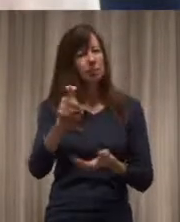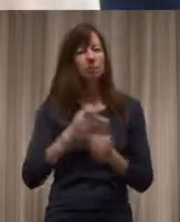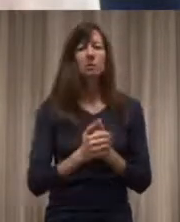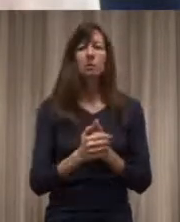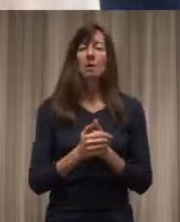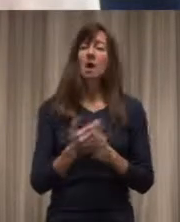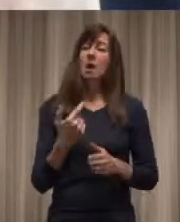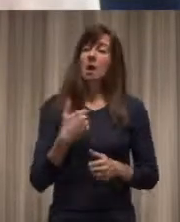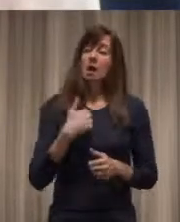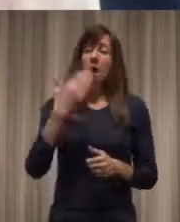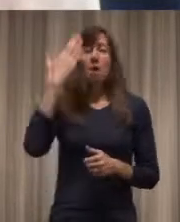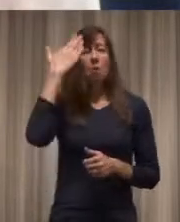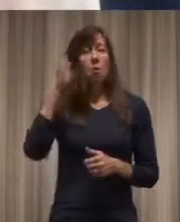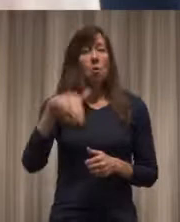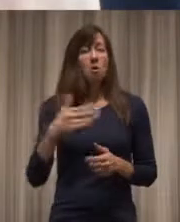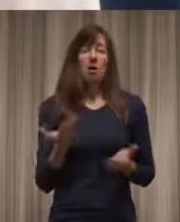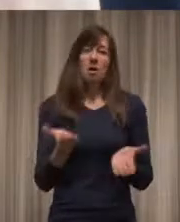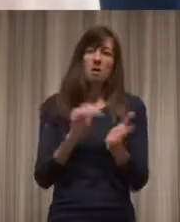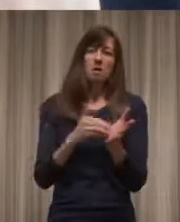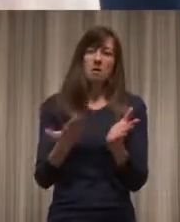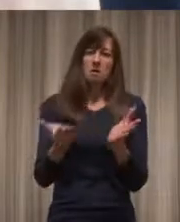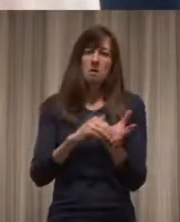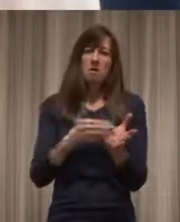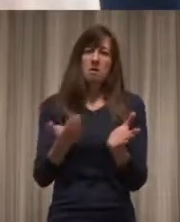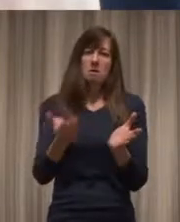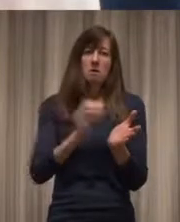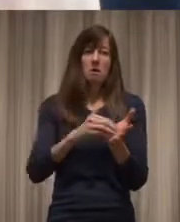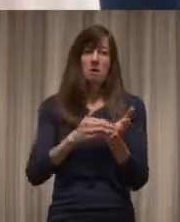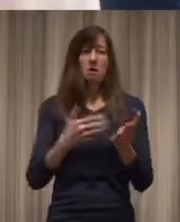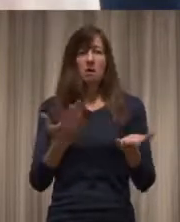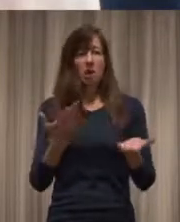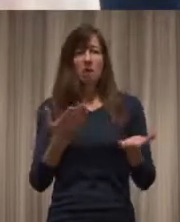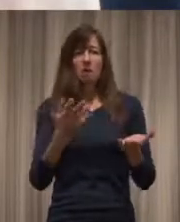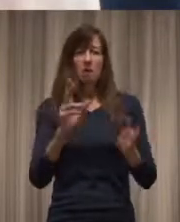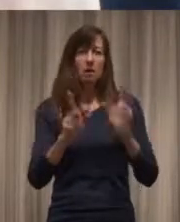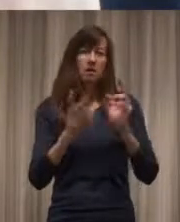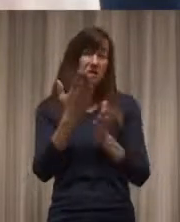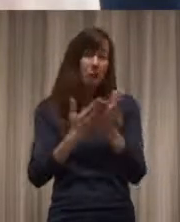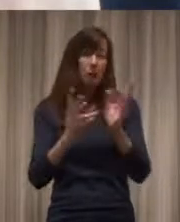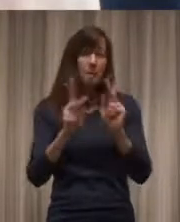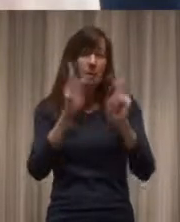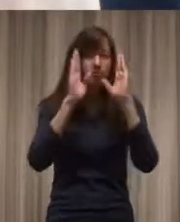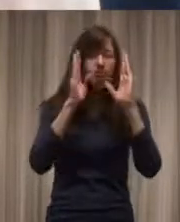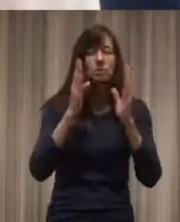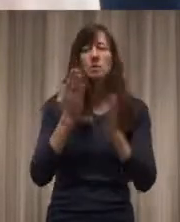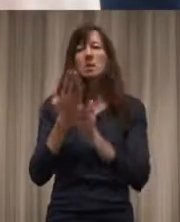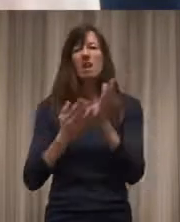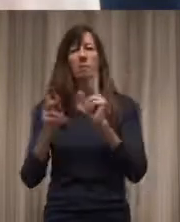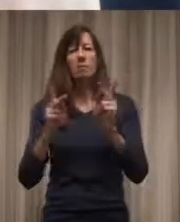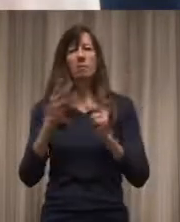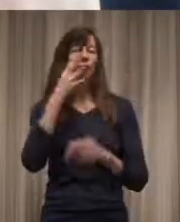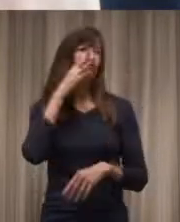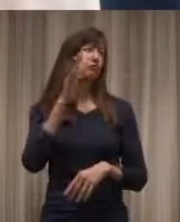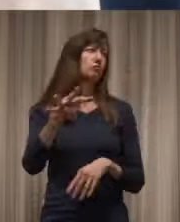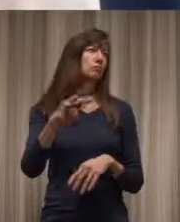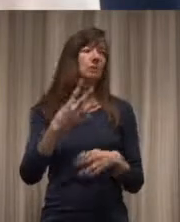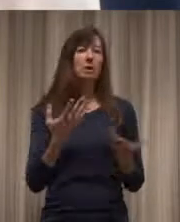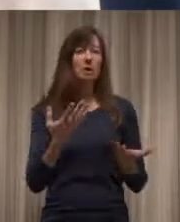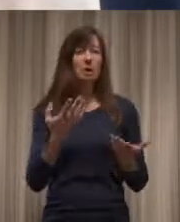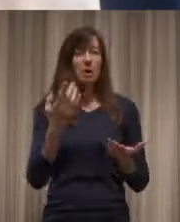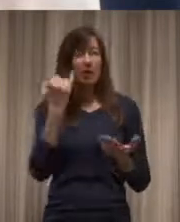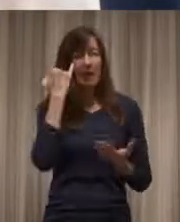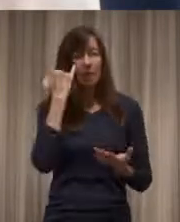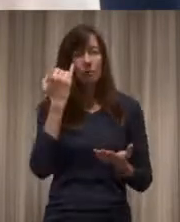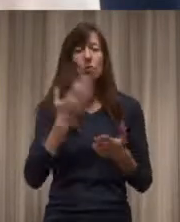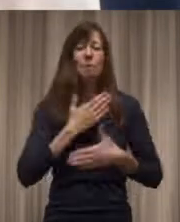everyone, because if it were, we wouldn't be in the situation that we're in. So please encourage others to heed this advice that we know works,